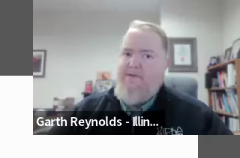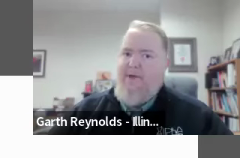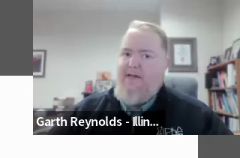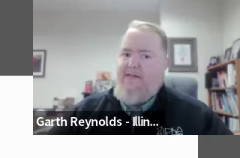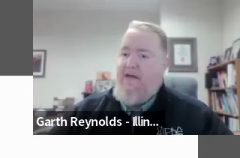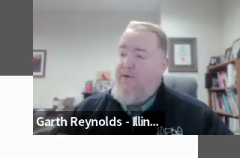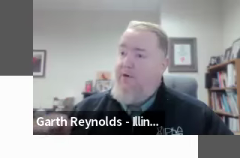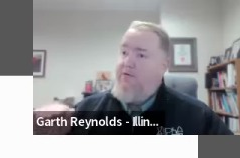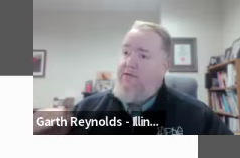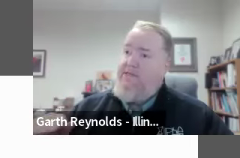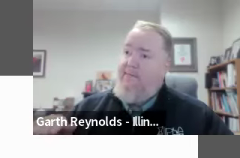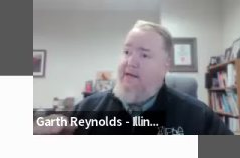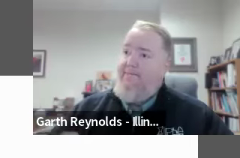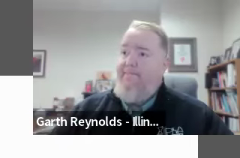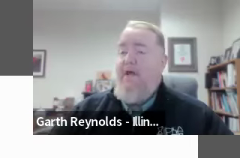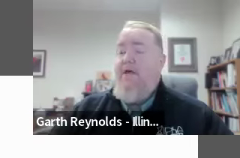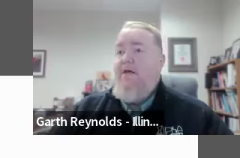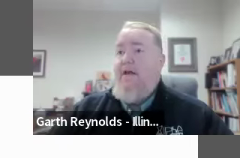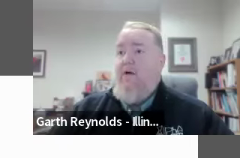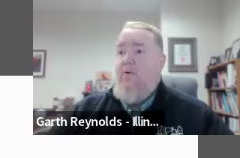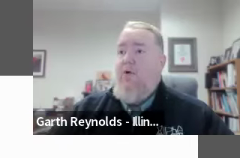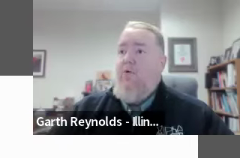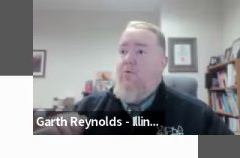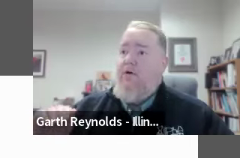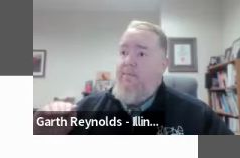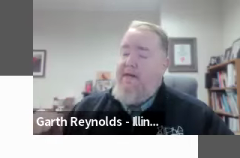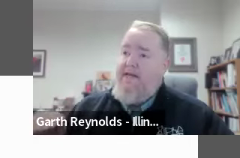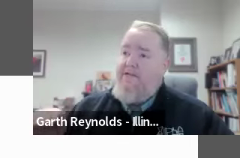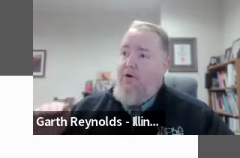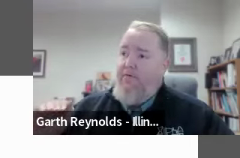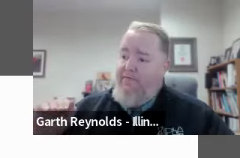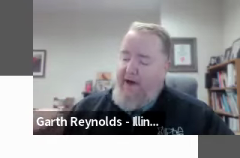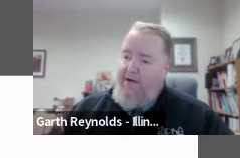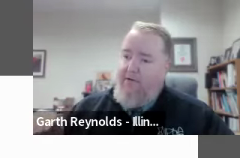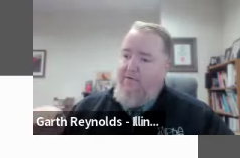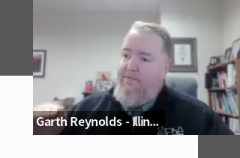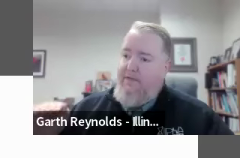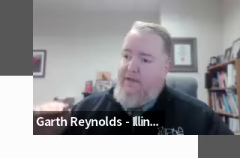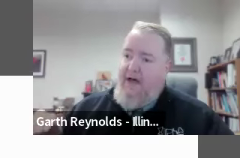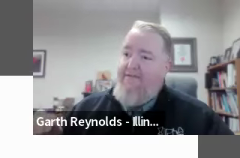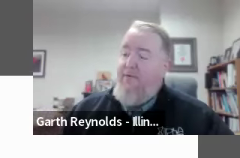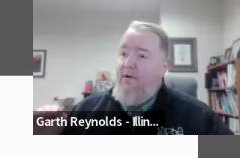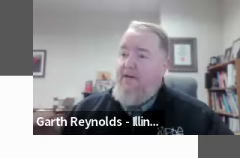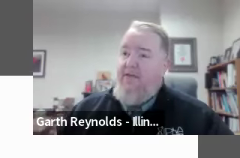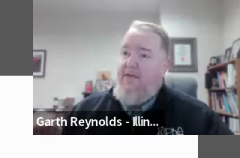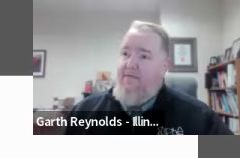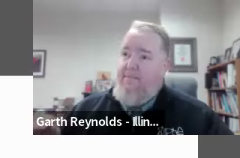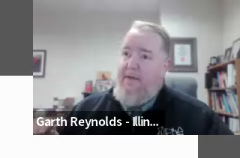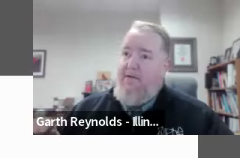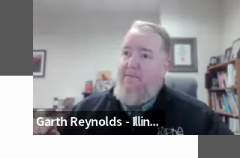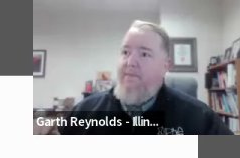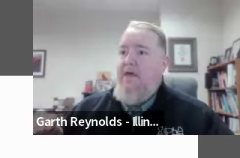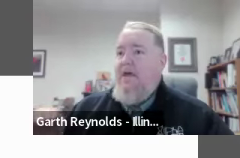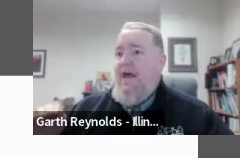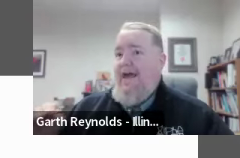amend the Pharmacy Practice Act would go to this committee. Now, committees are vital for the life or death of